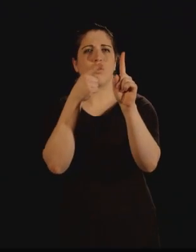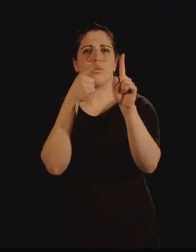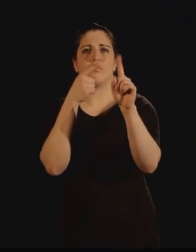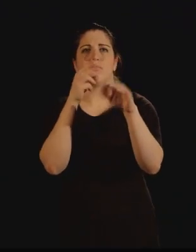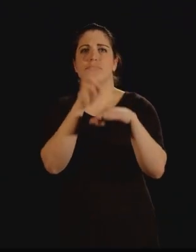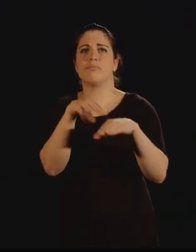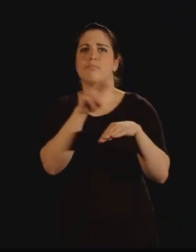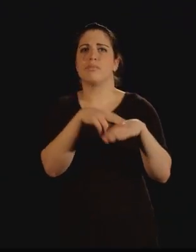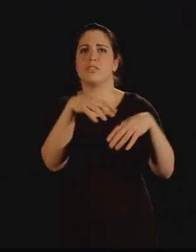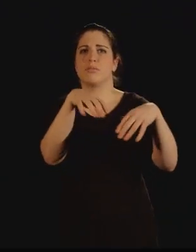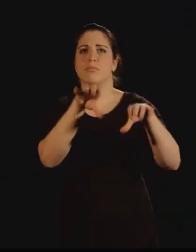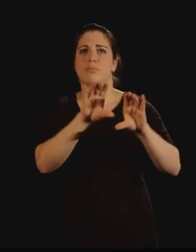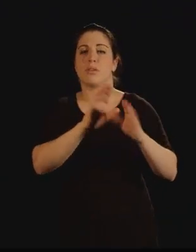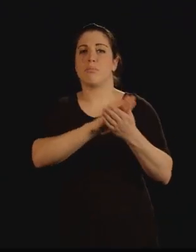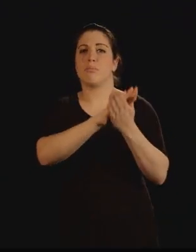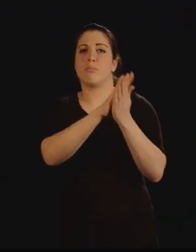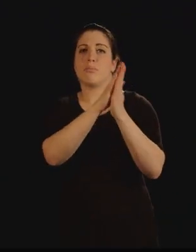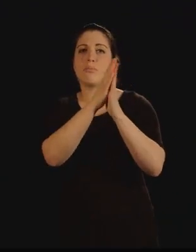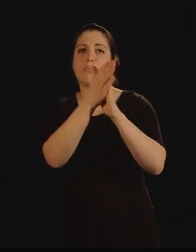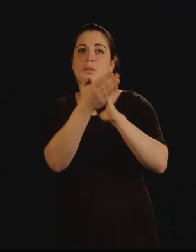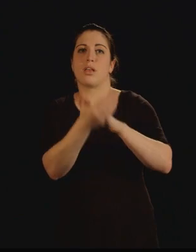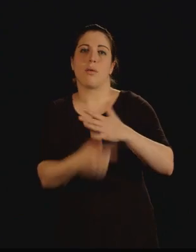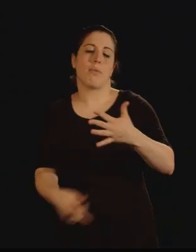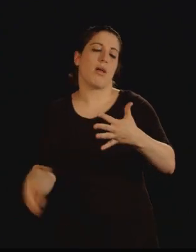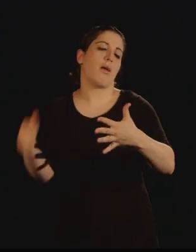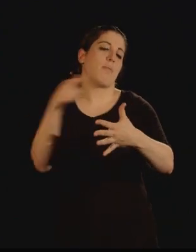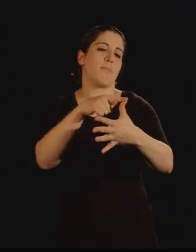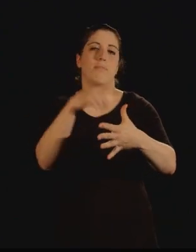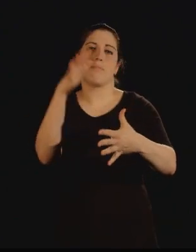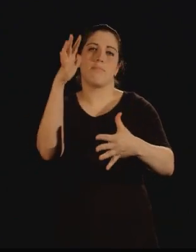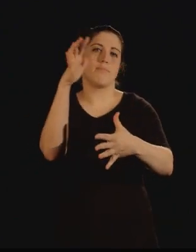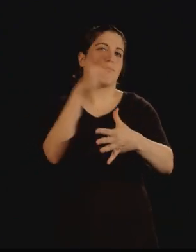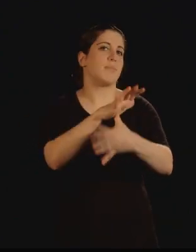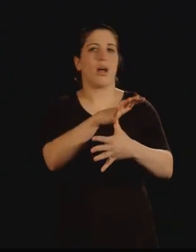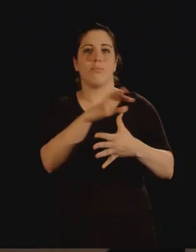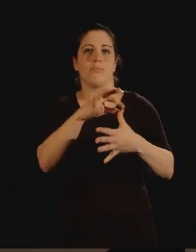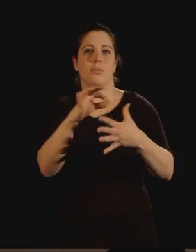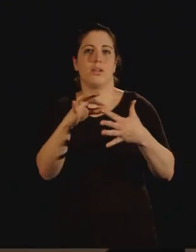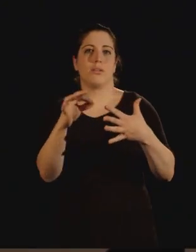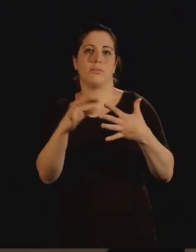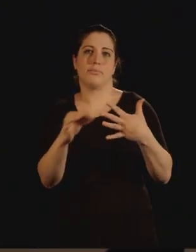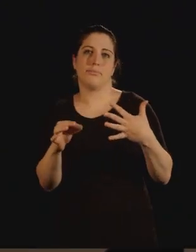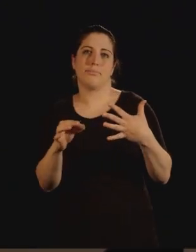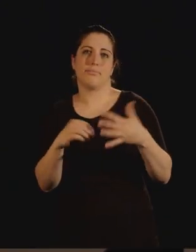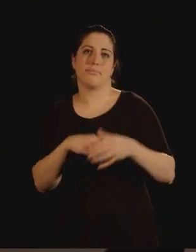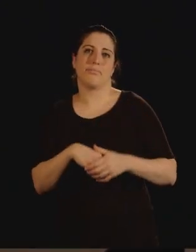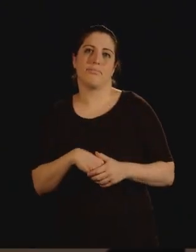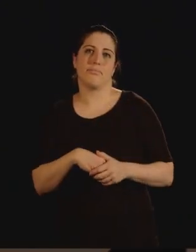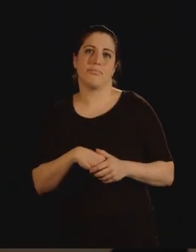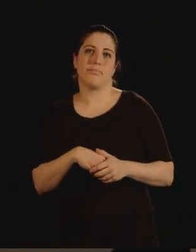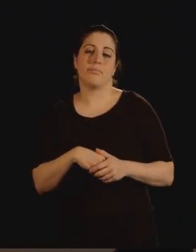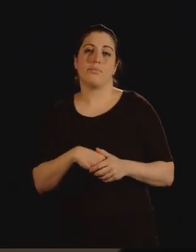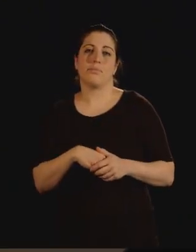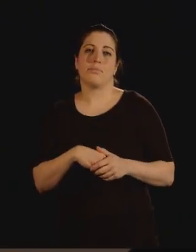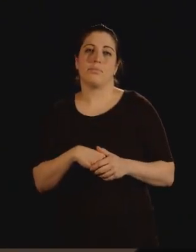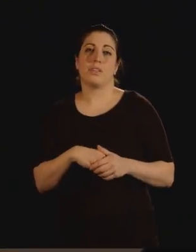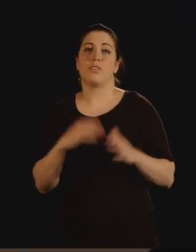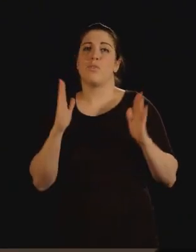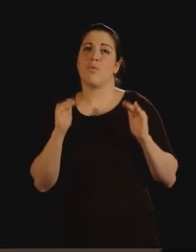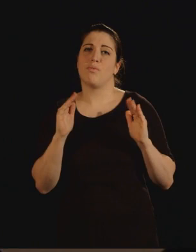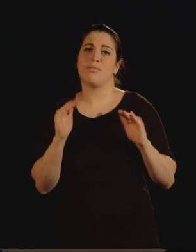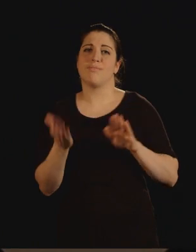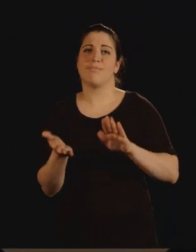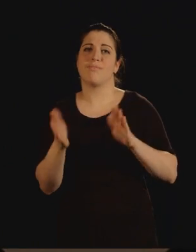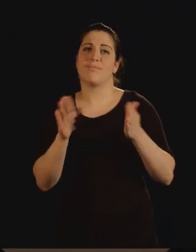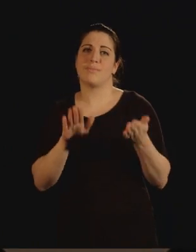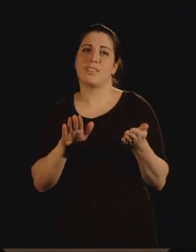burials become the go-to choice for life's last stop. And I believe when we